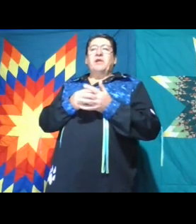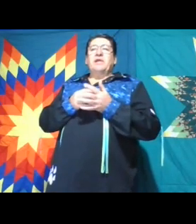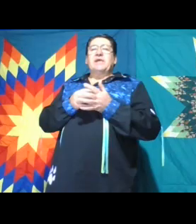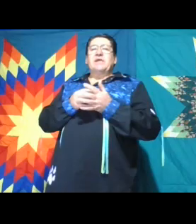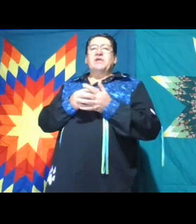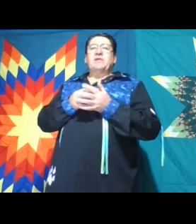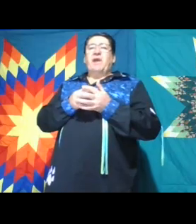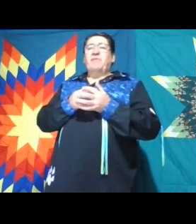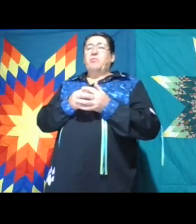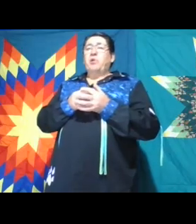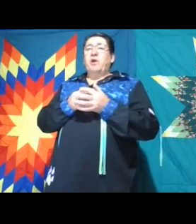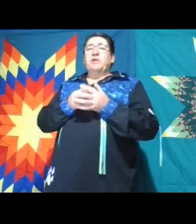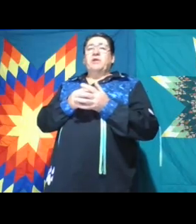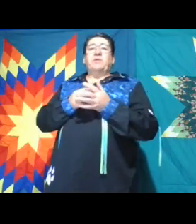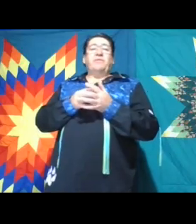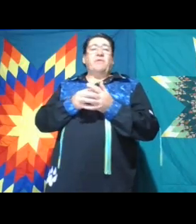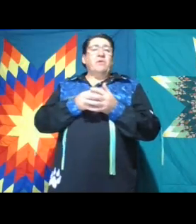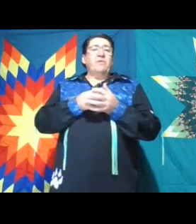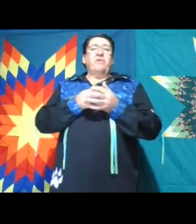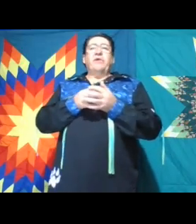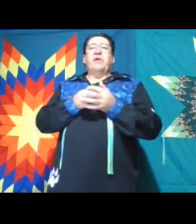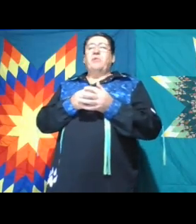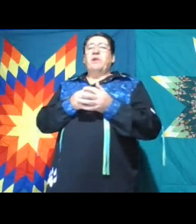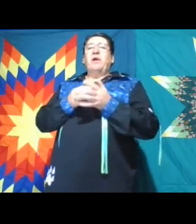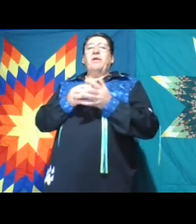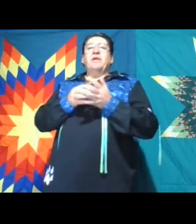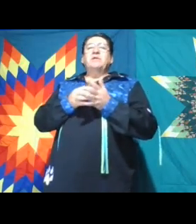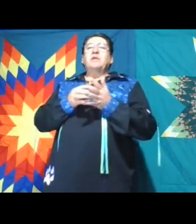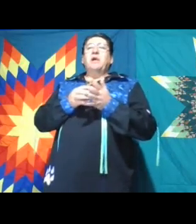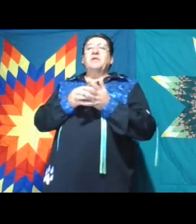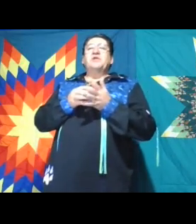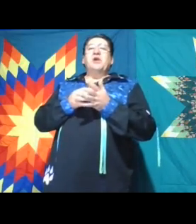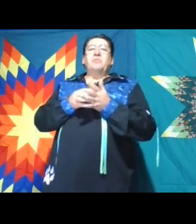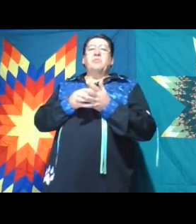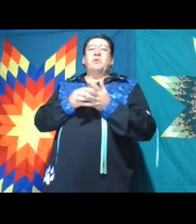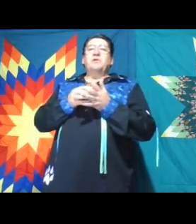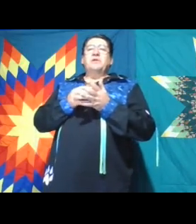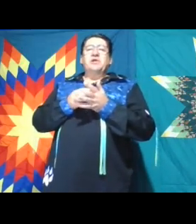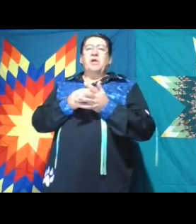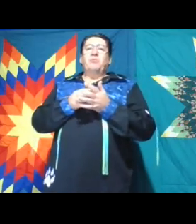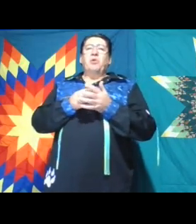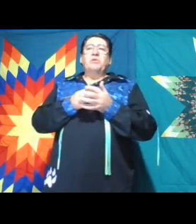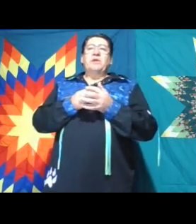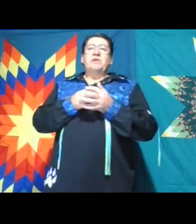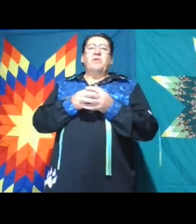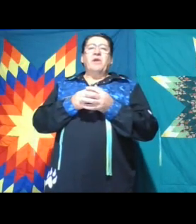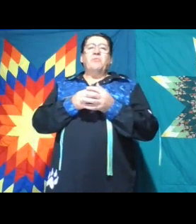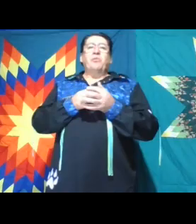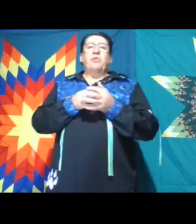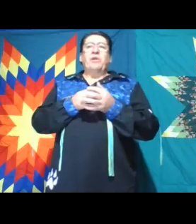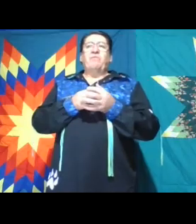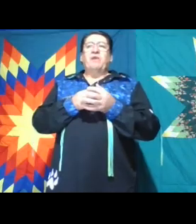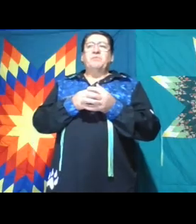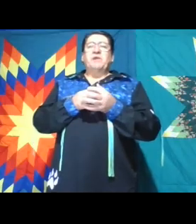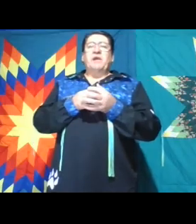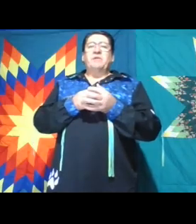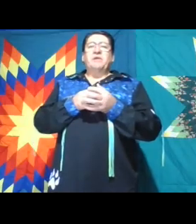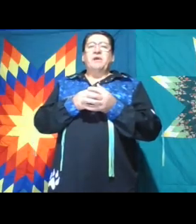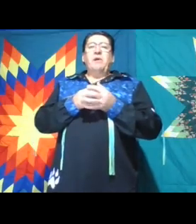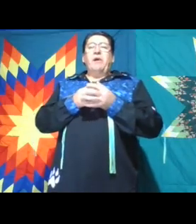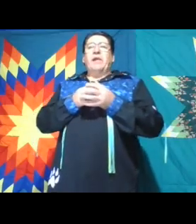companies, organizations, if they have a project or if they're looking for recruitment, there's a lot of job boards and job postings going up within